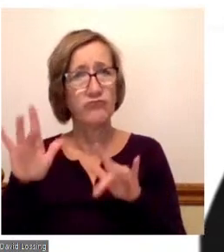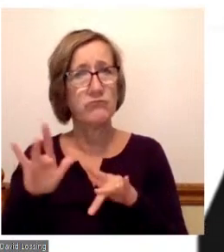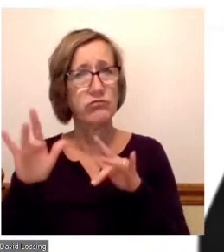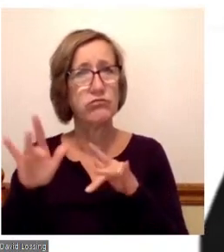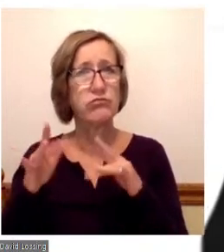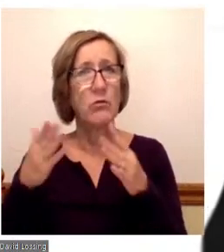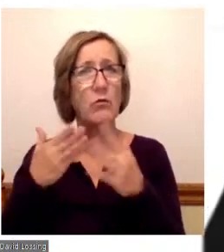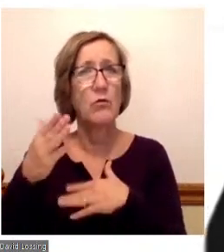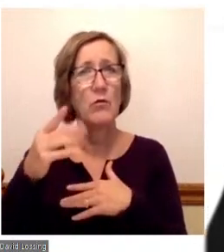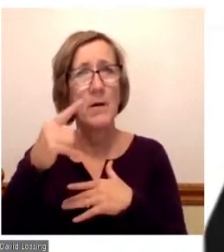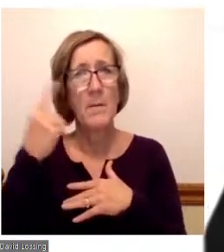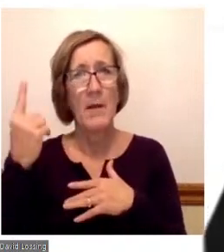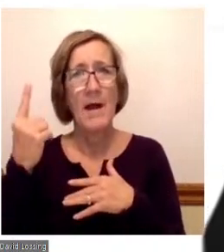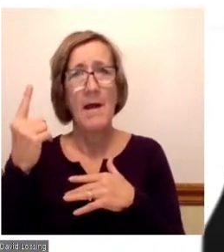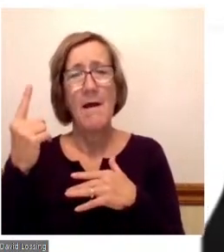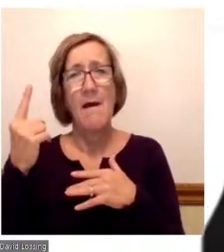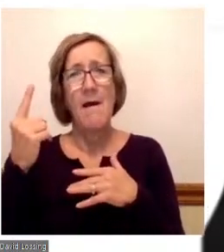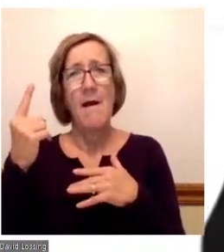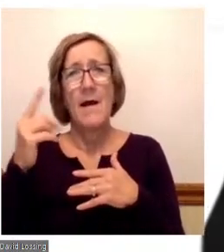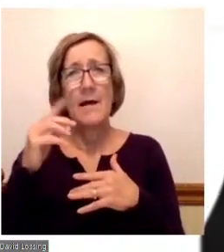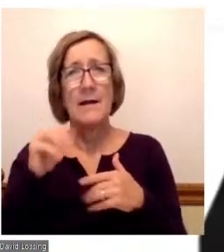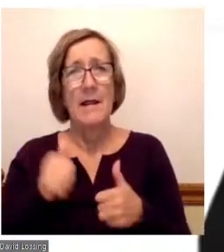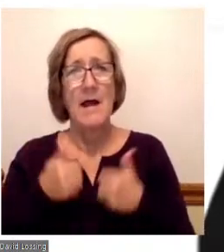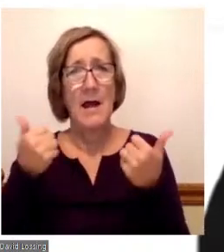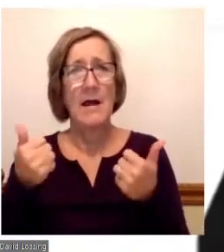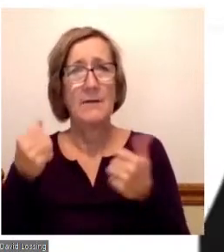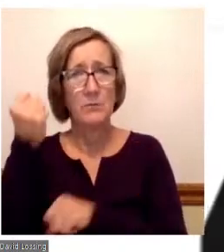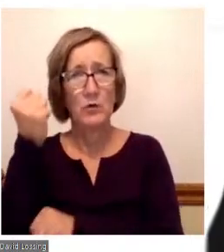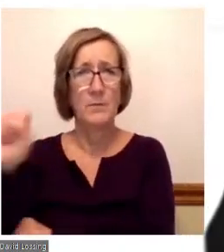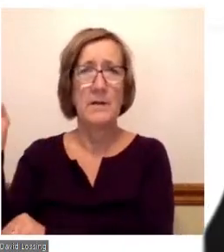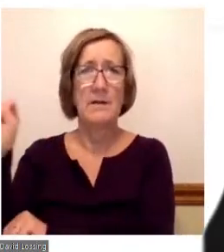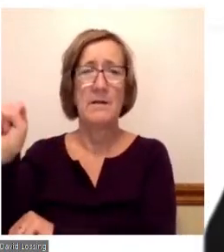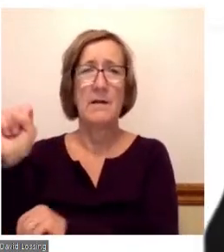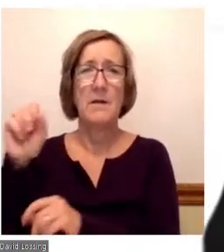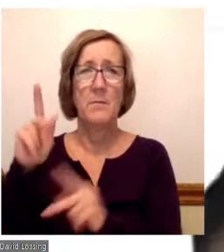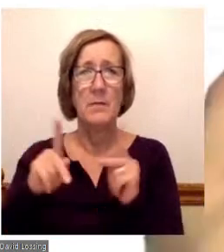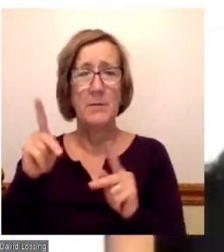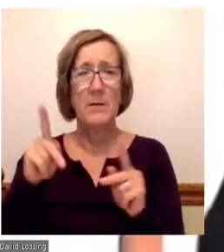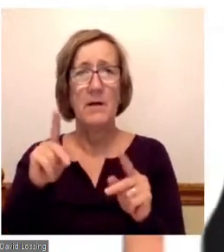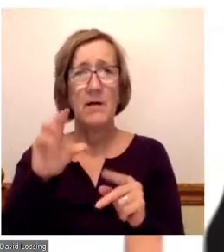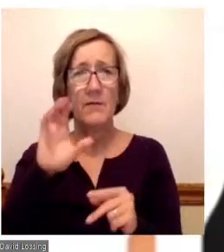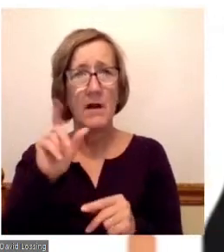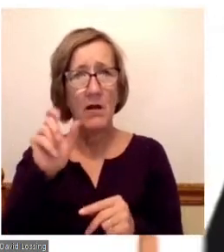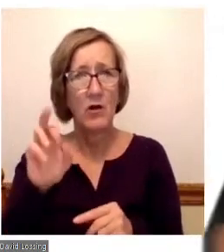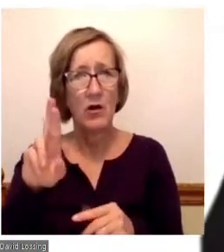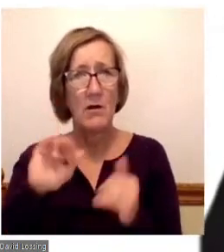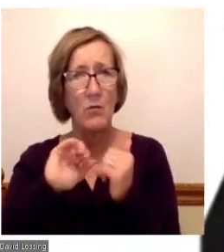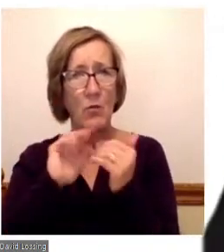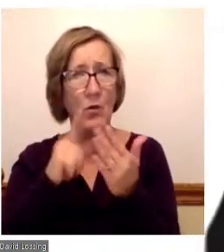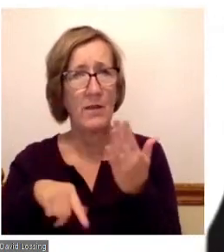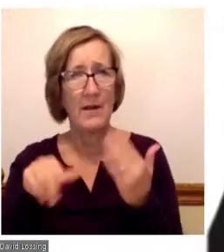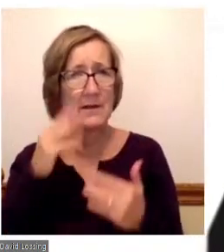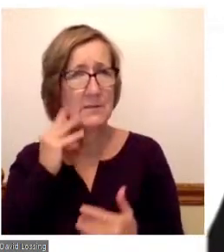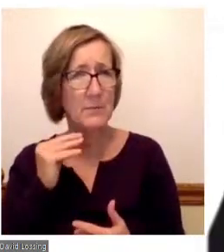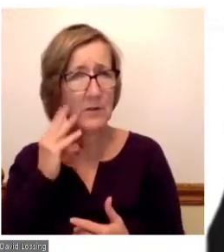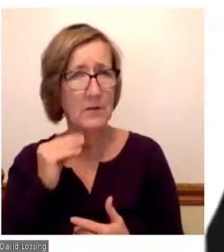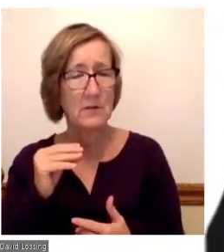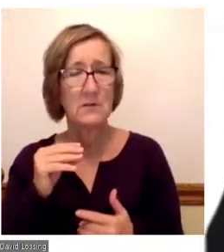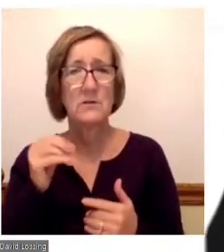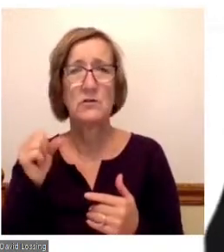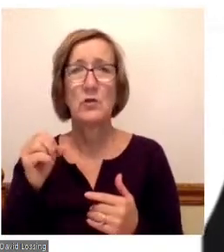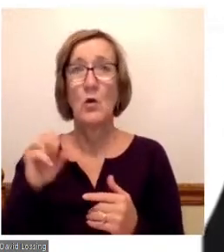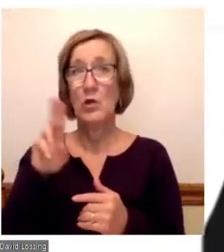and what people of color have gone through. And so it's using that understanding as a trustee